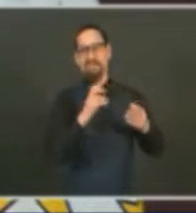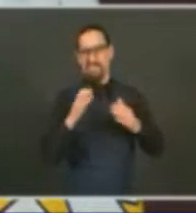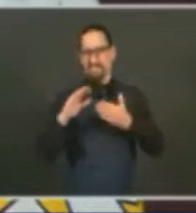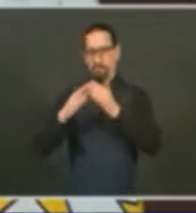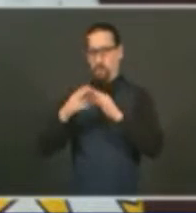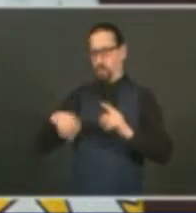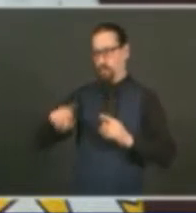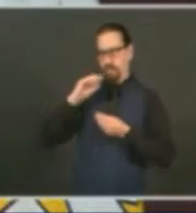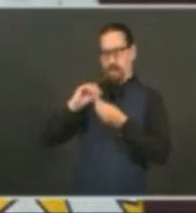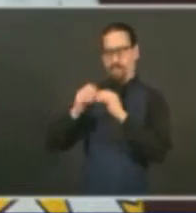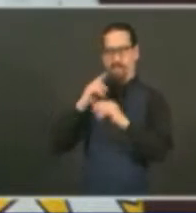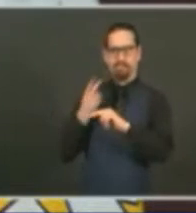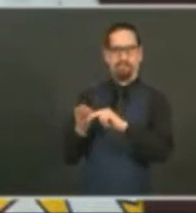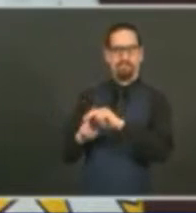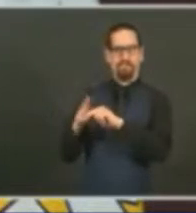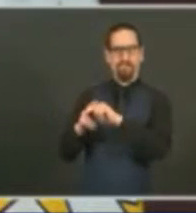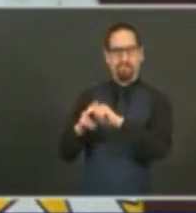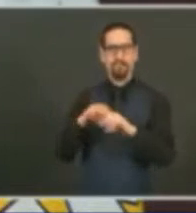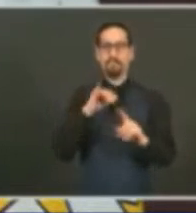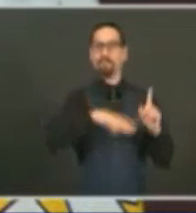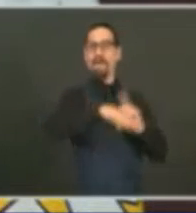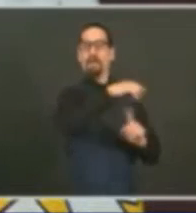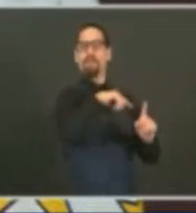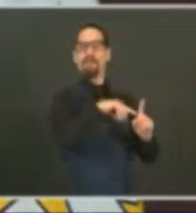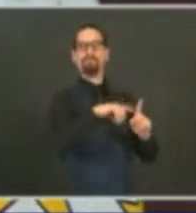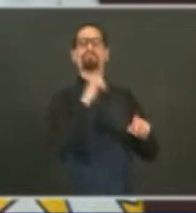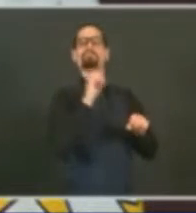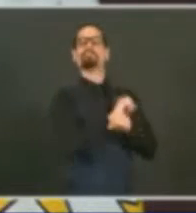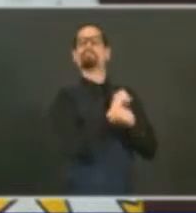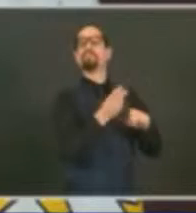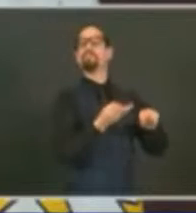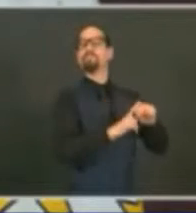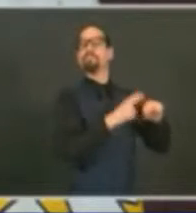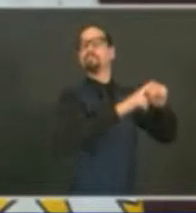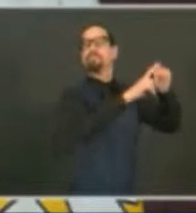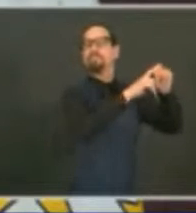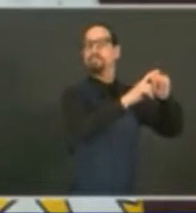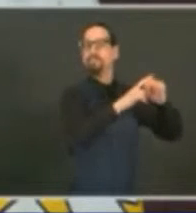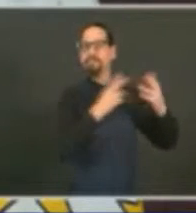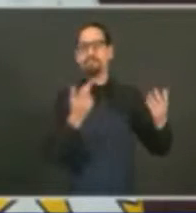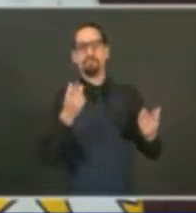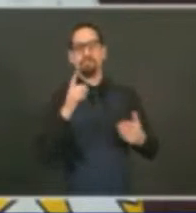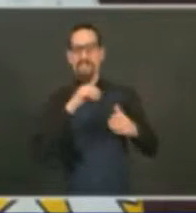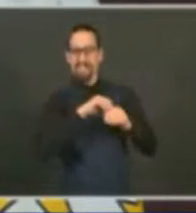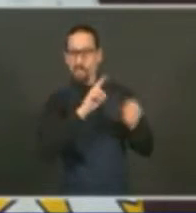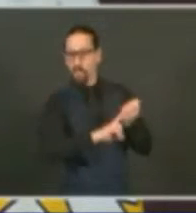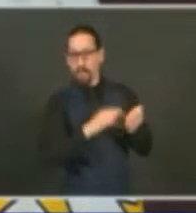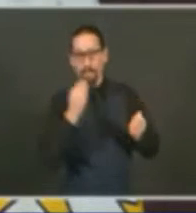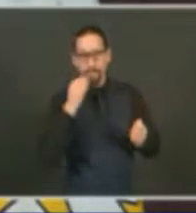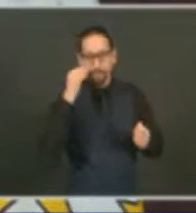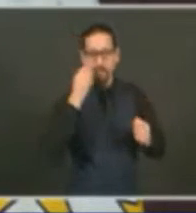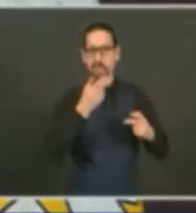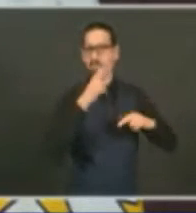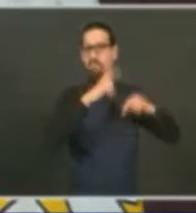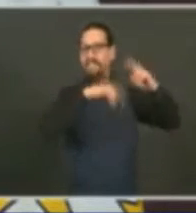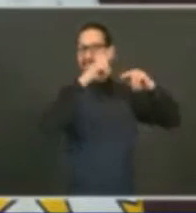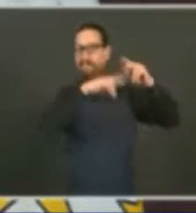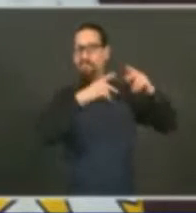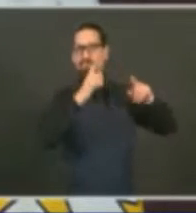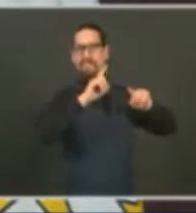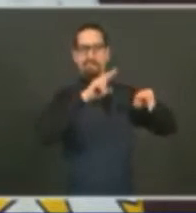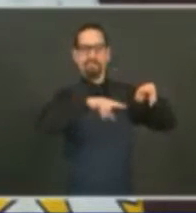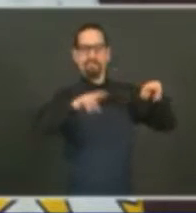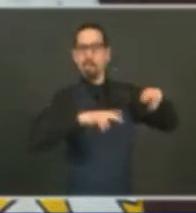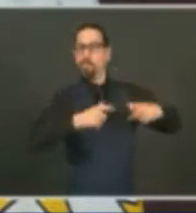are seeing increases in congregate settings and some of the other settings where there is more structure in place. So